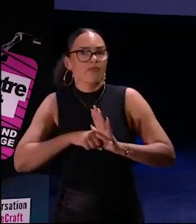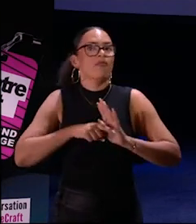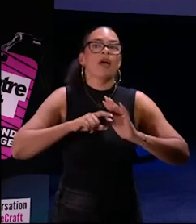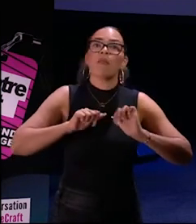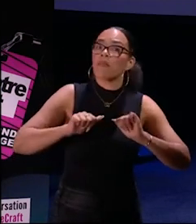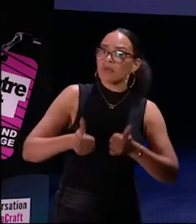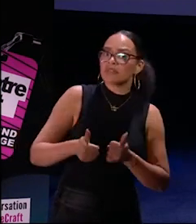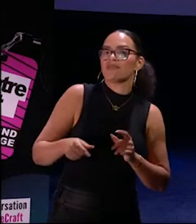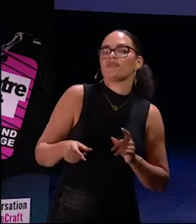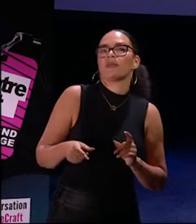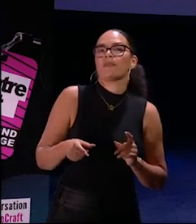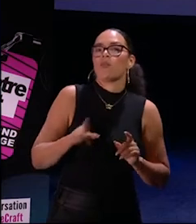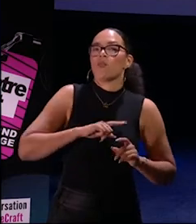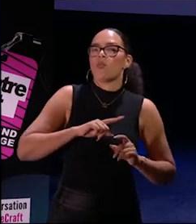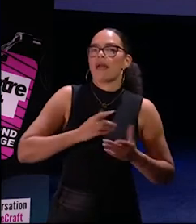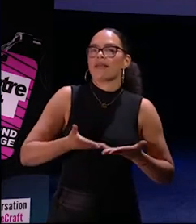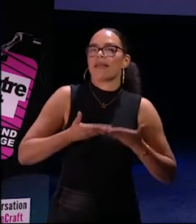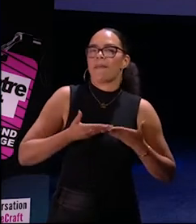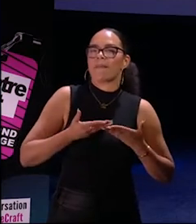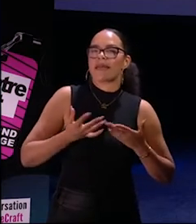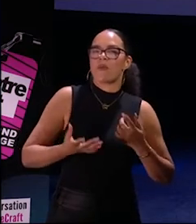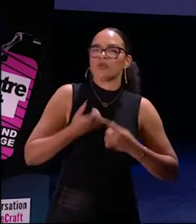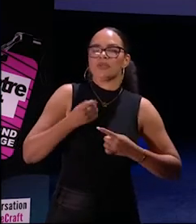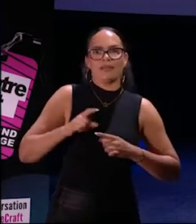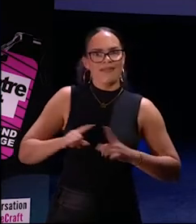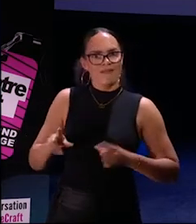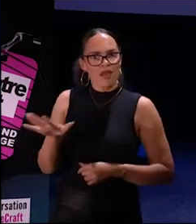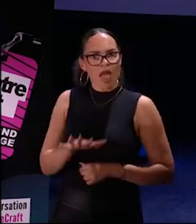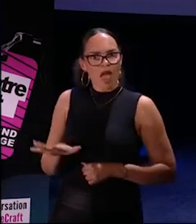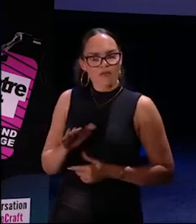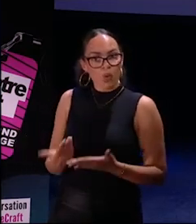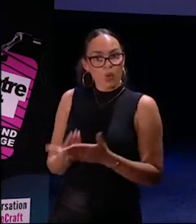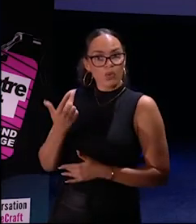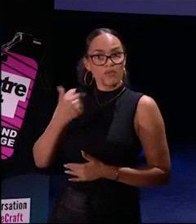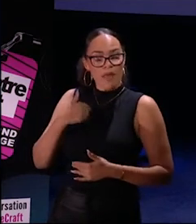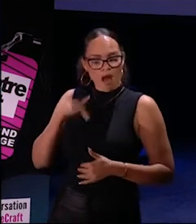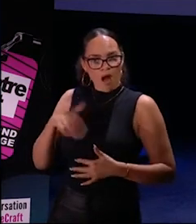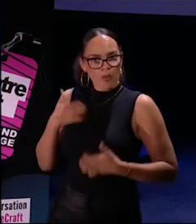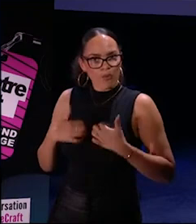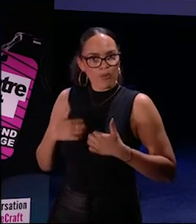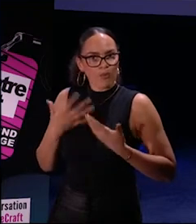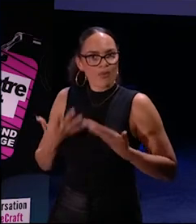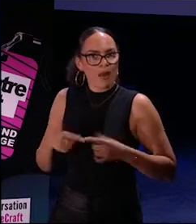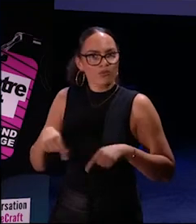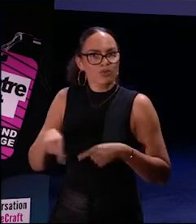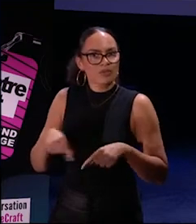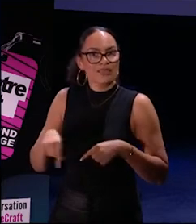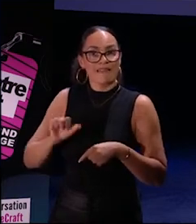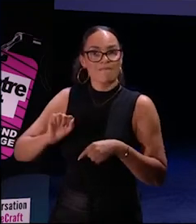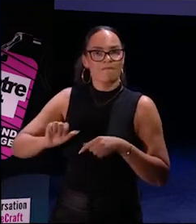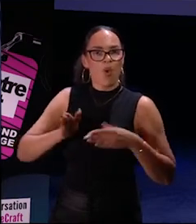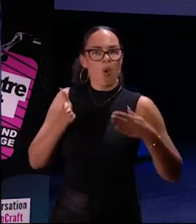but it did give me the opportunity to find a different area that is now actually very key to what I do as a producer in terms of digital